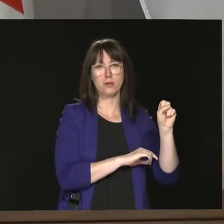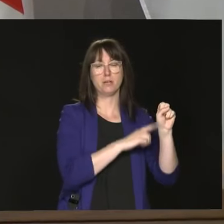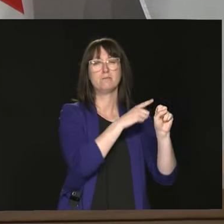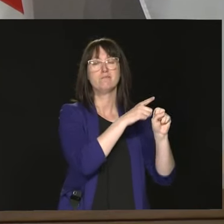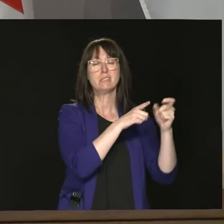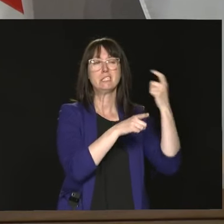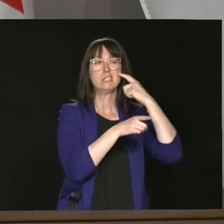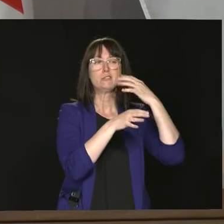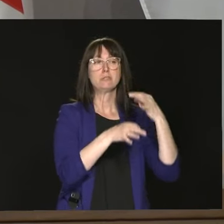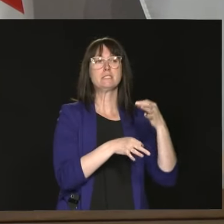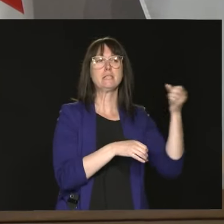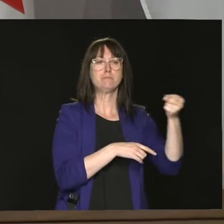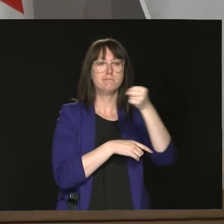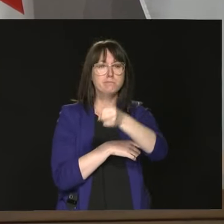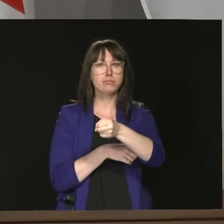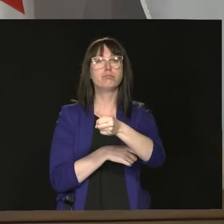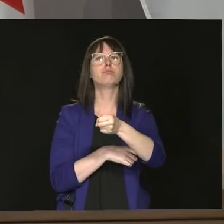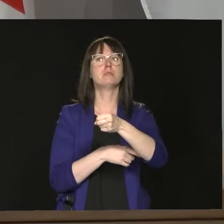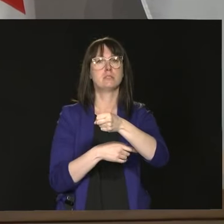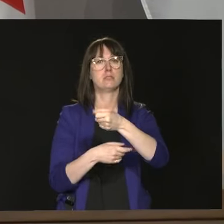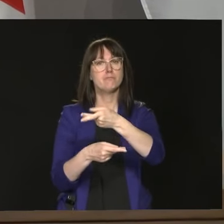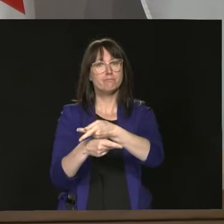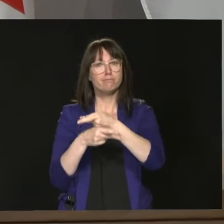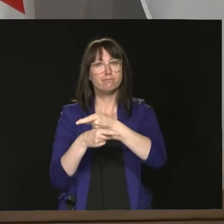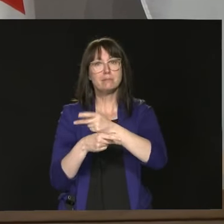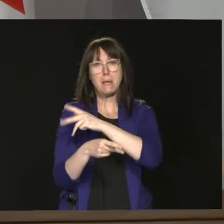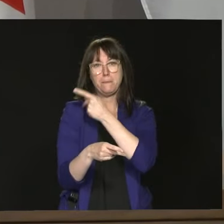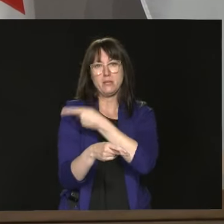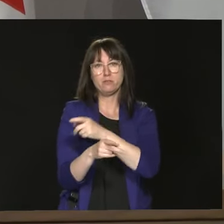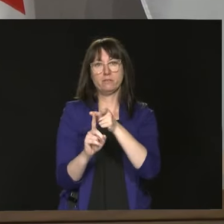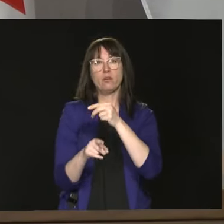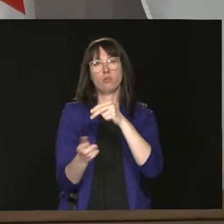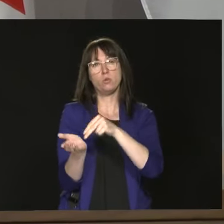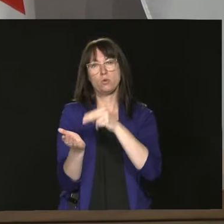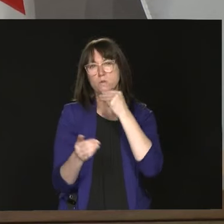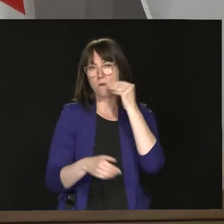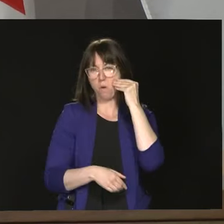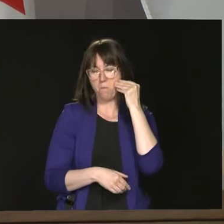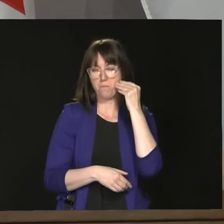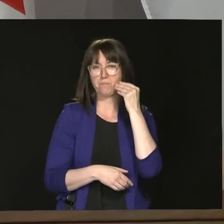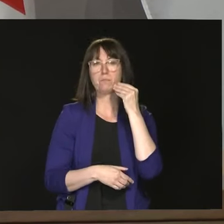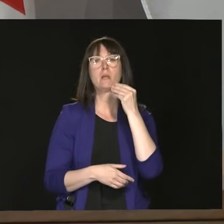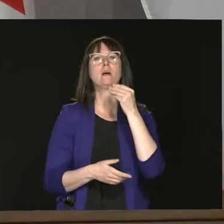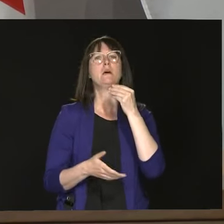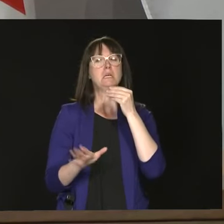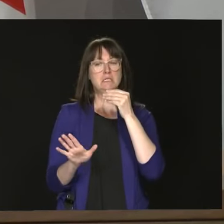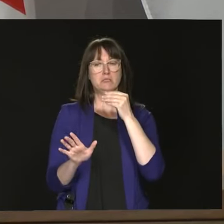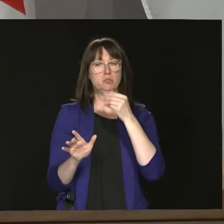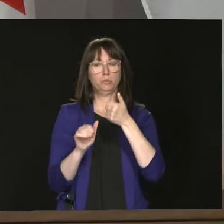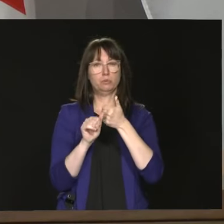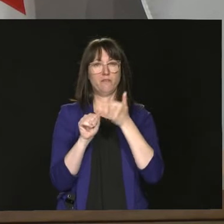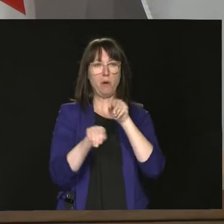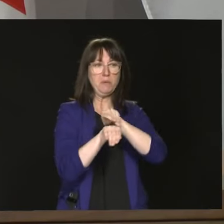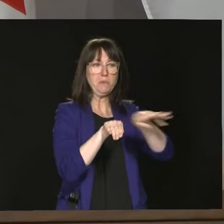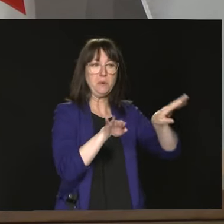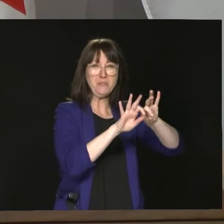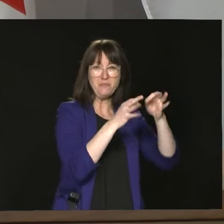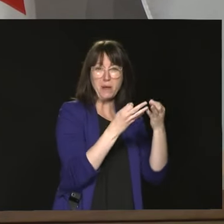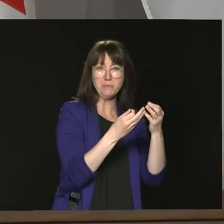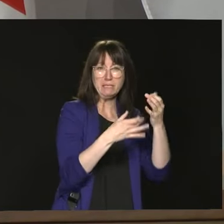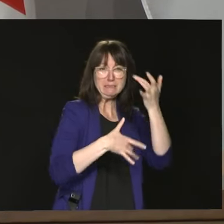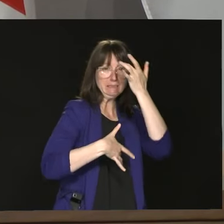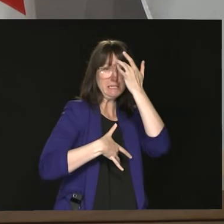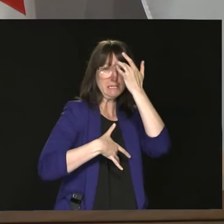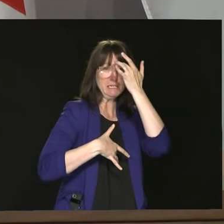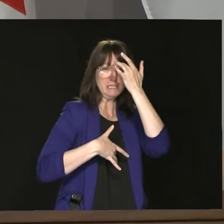for COVID-19 patients at a nursing home. To minimize any risk to her family, she has decided to live in a hotel